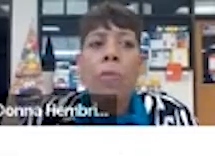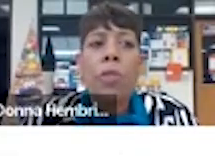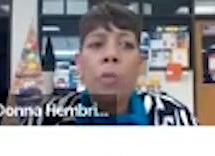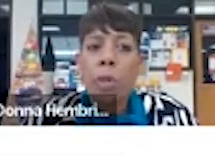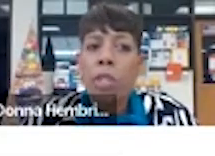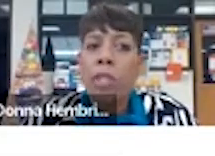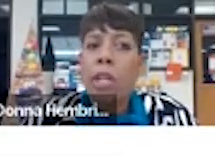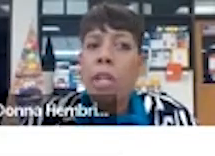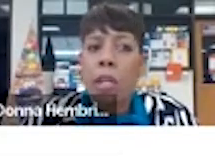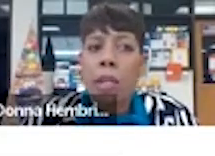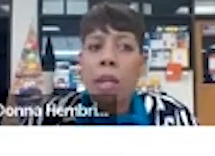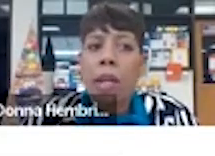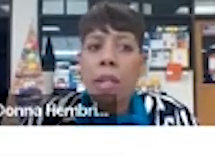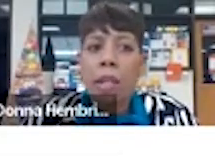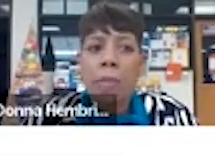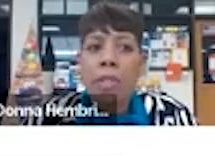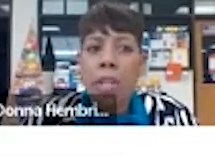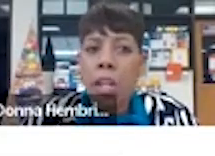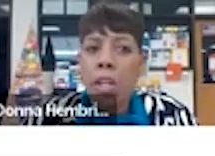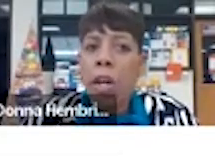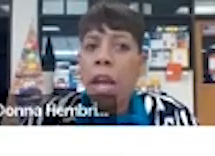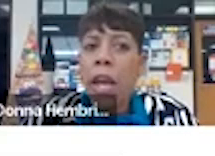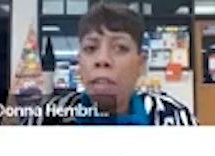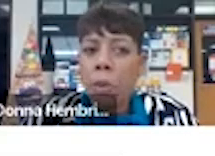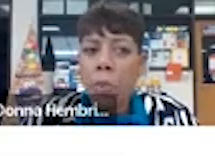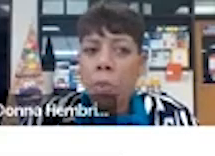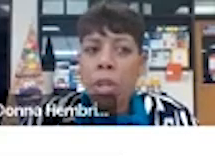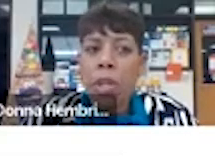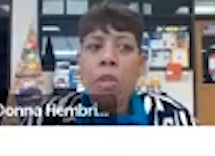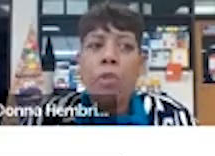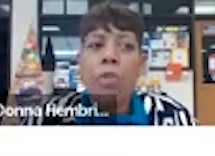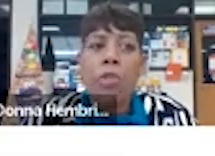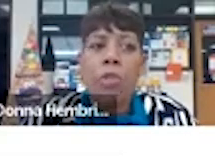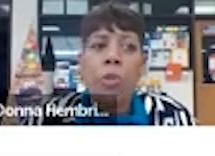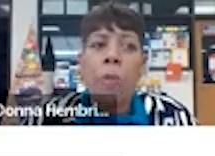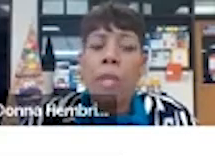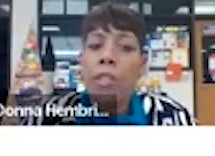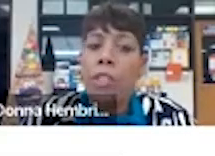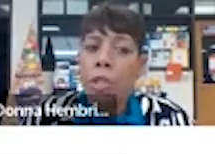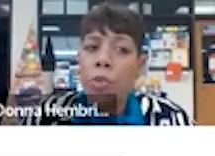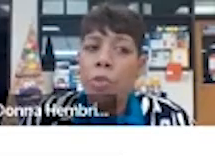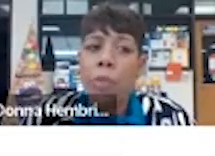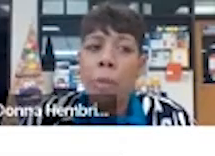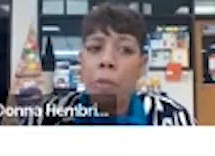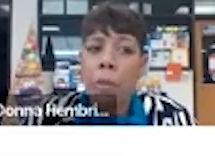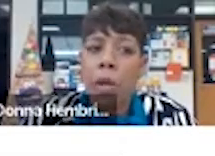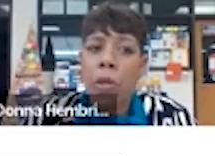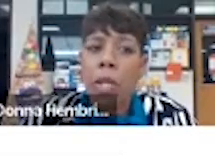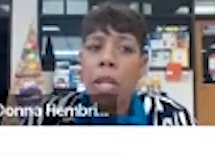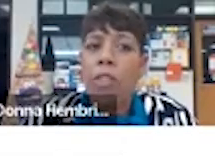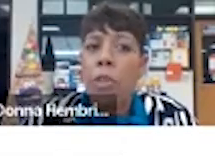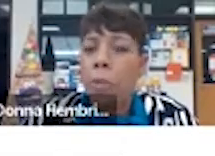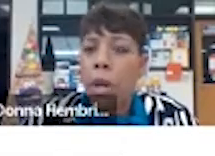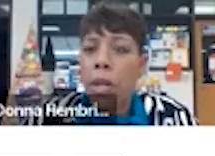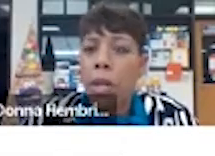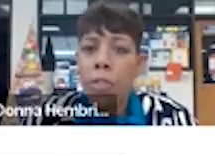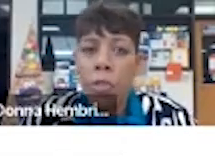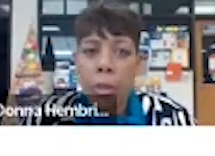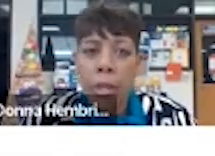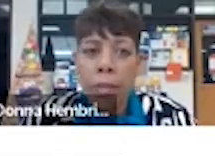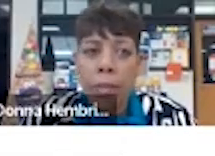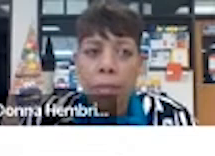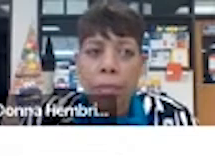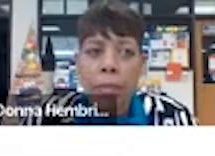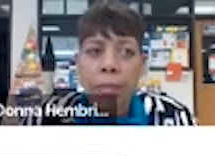The Durham Sports Club Scholar Athlete Award goes to Benton Jones for baseball and Zoe Bright